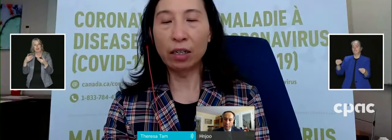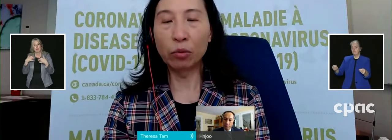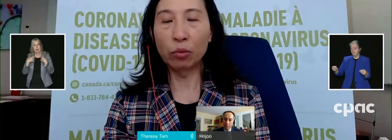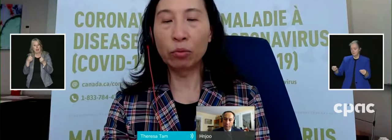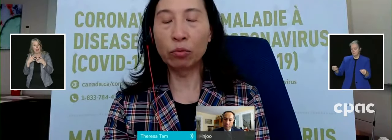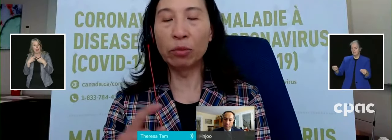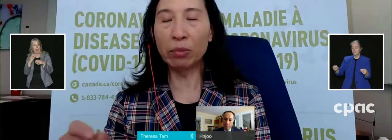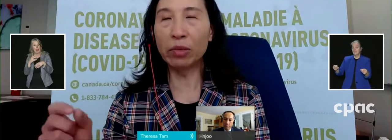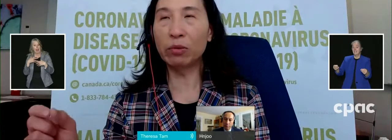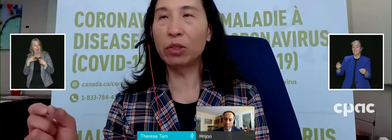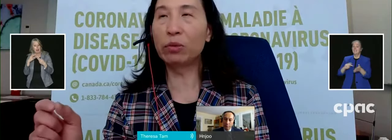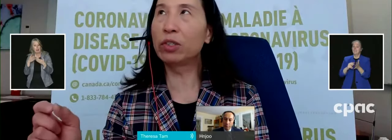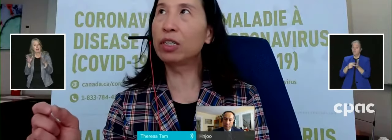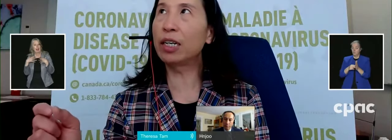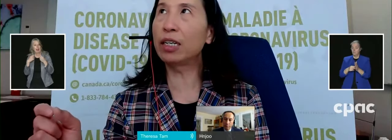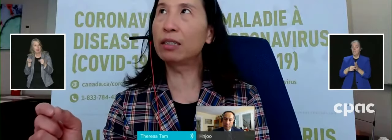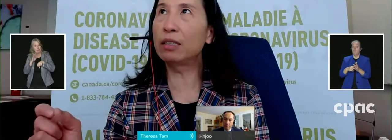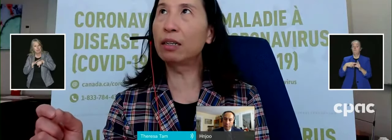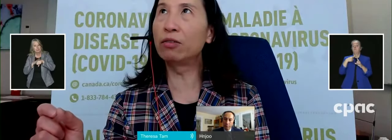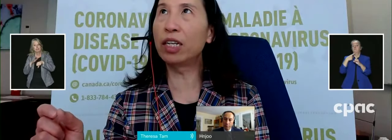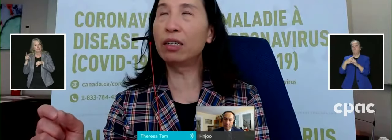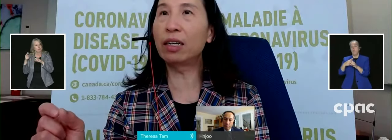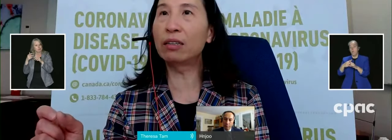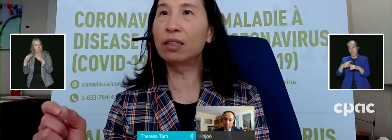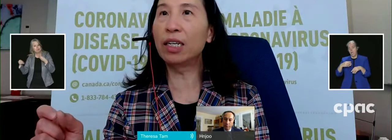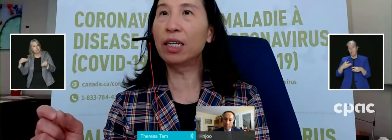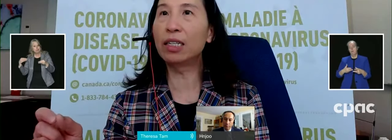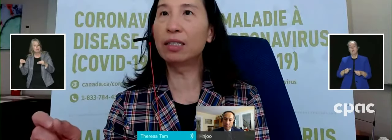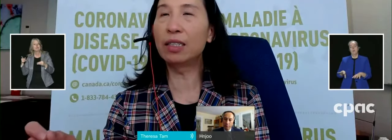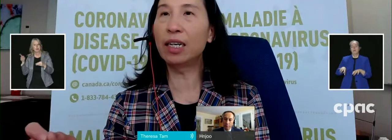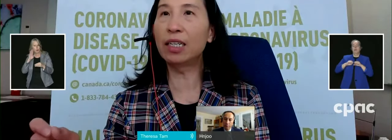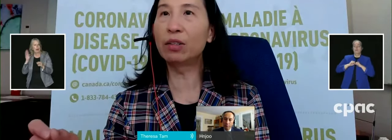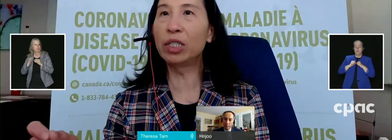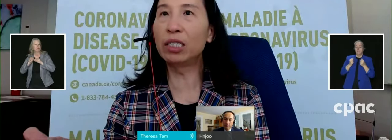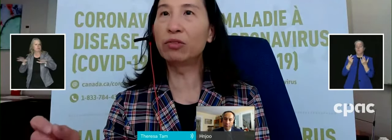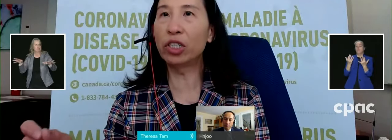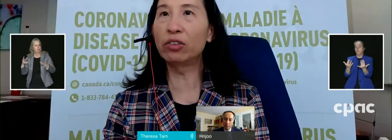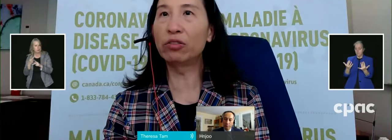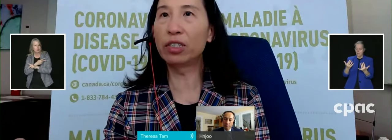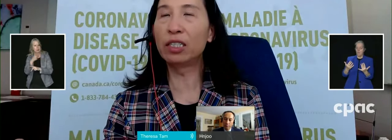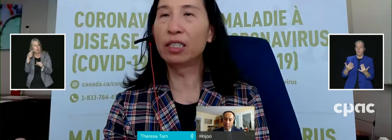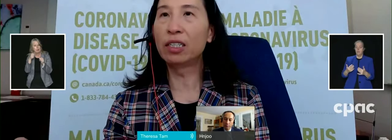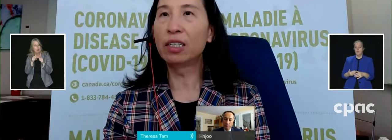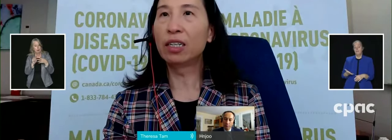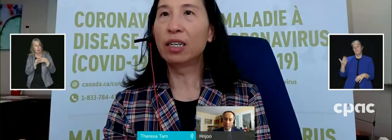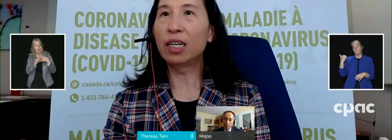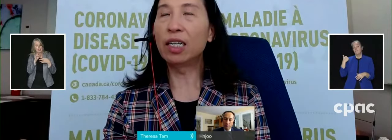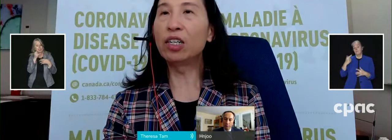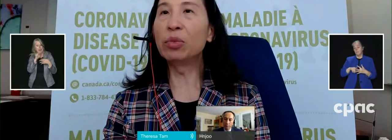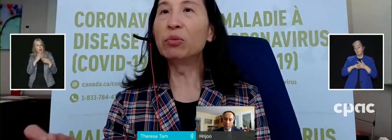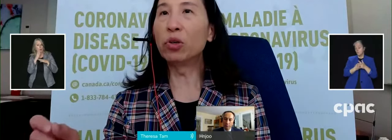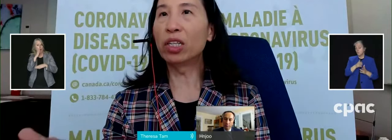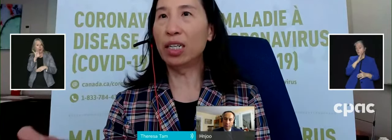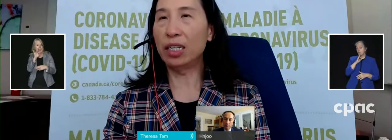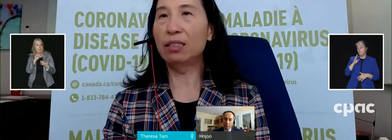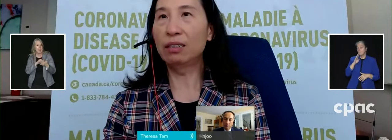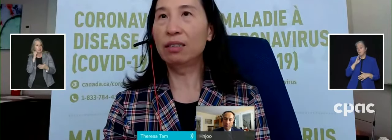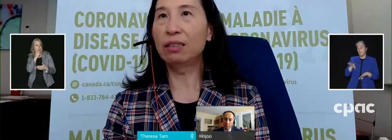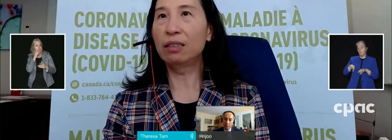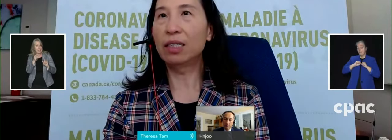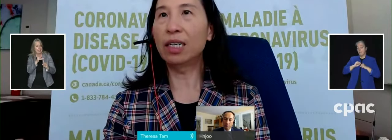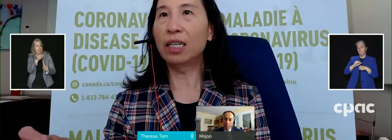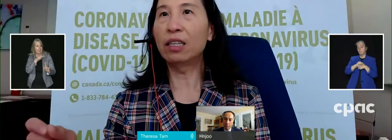And remember, we were at over 8,000 cases a day at the beginning of January, and it could be more than